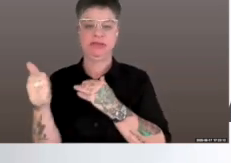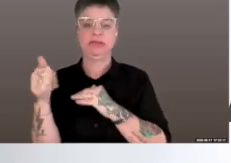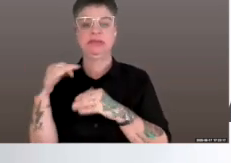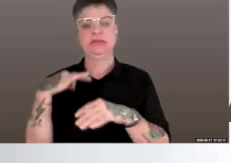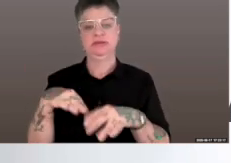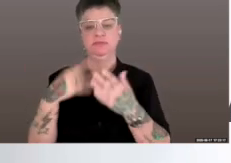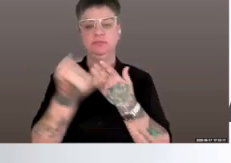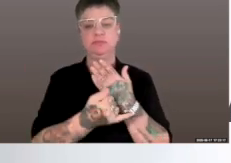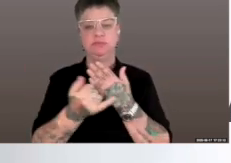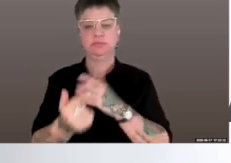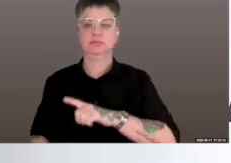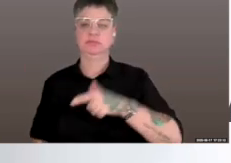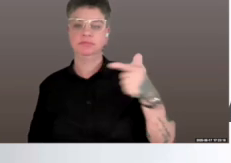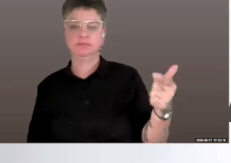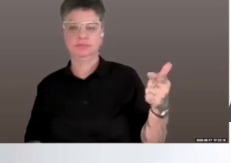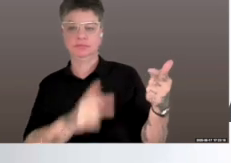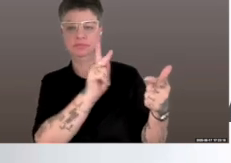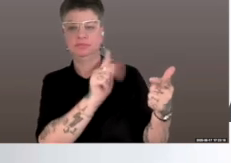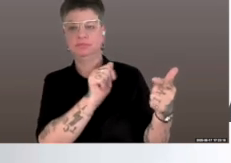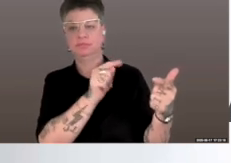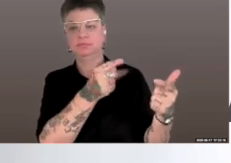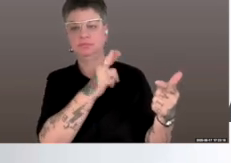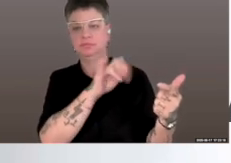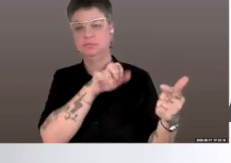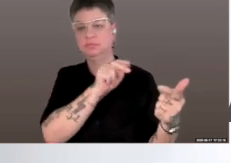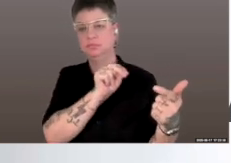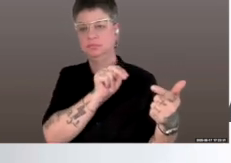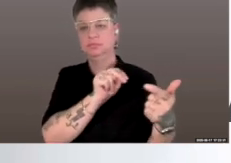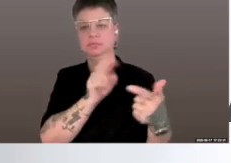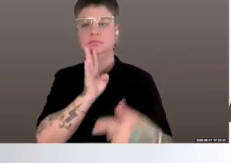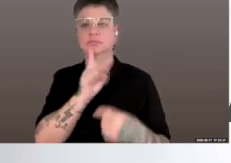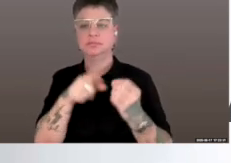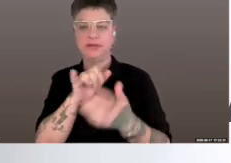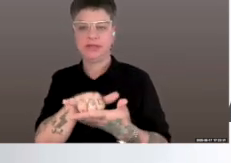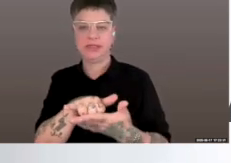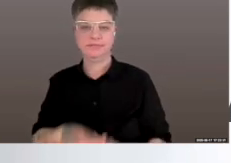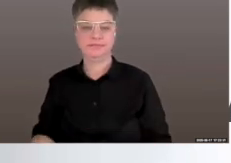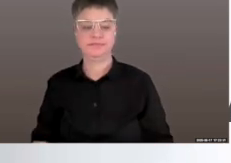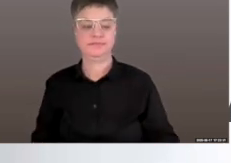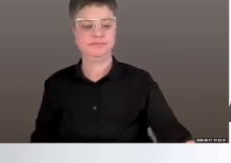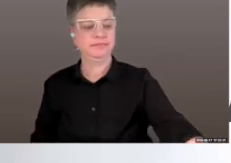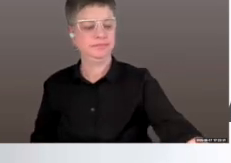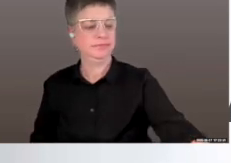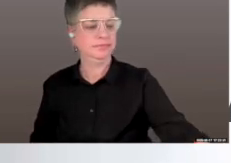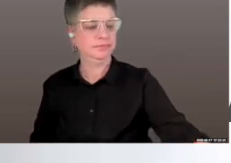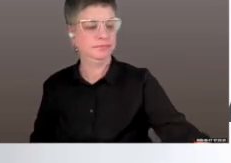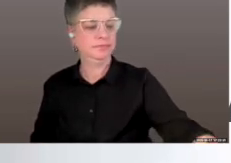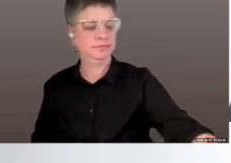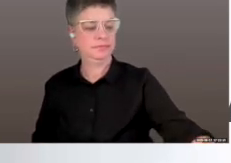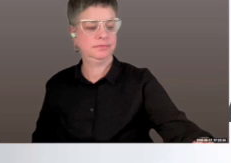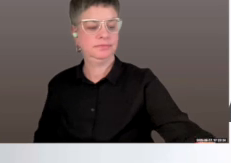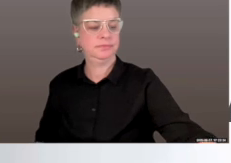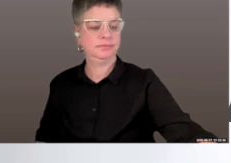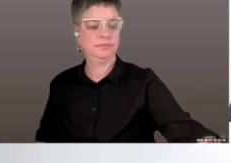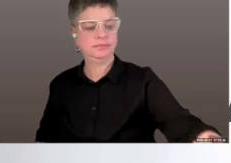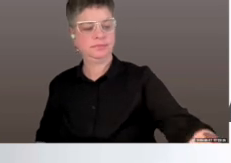Environmental harms are felt inequitably across the state, and these programs are intended to tailor investments to best meet the needs of different individuals